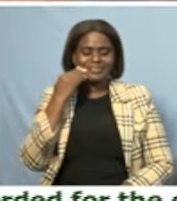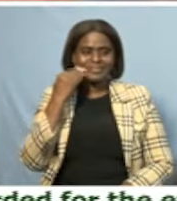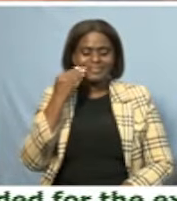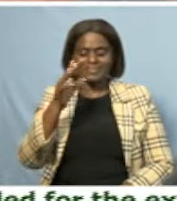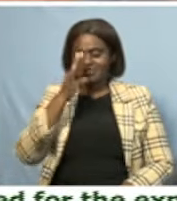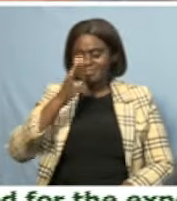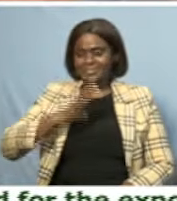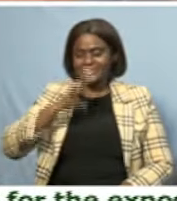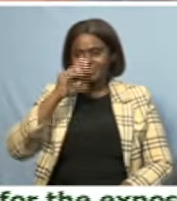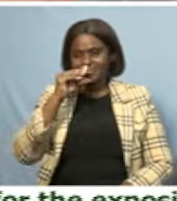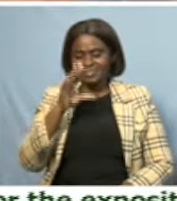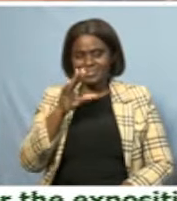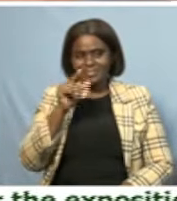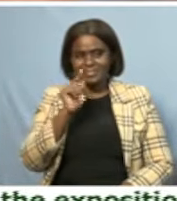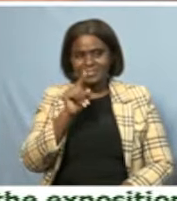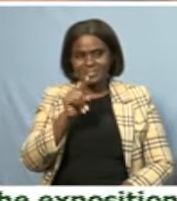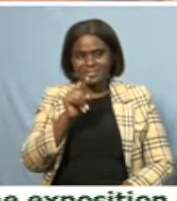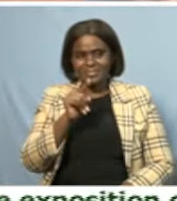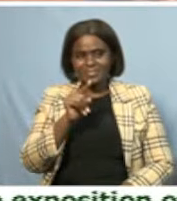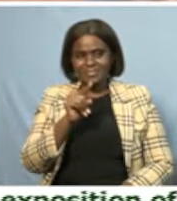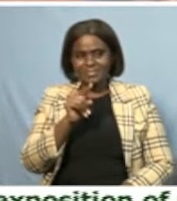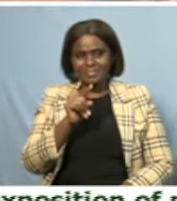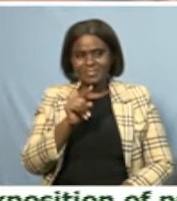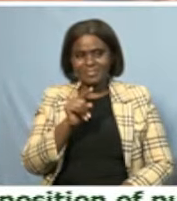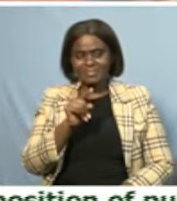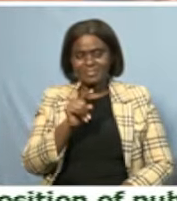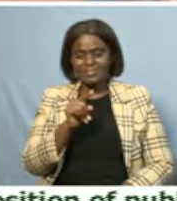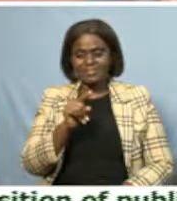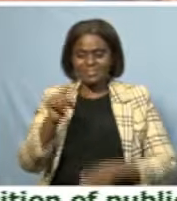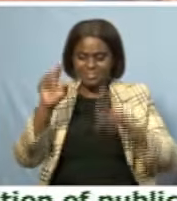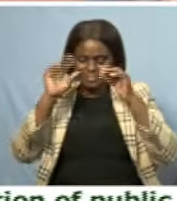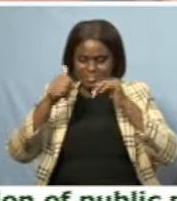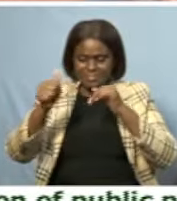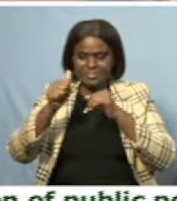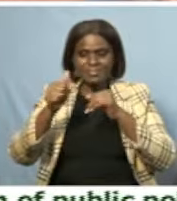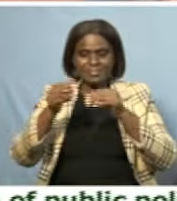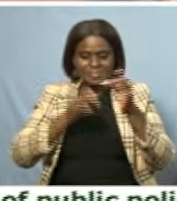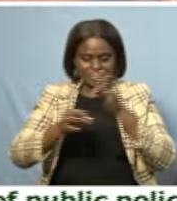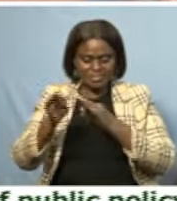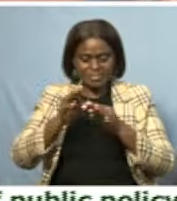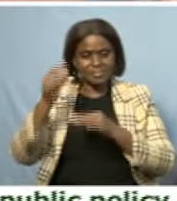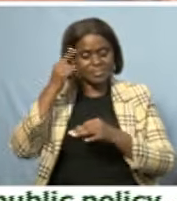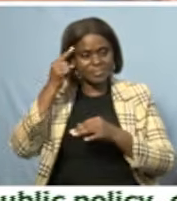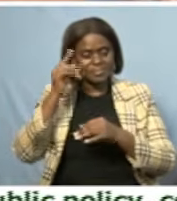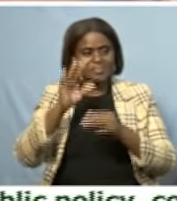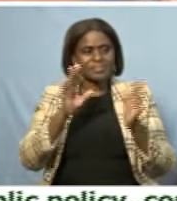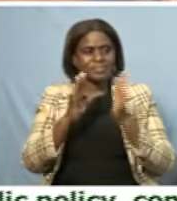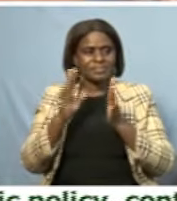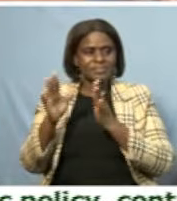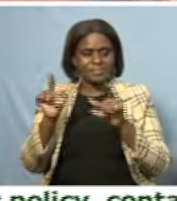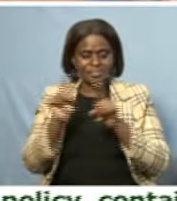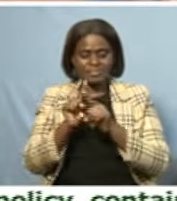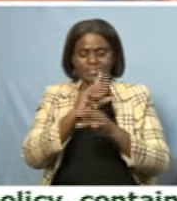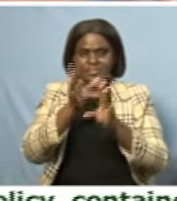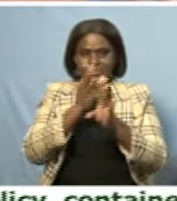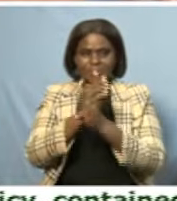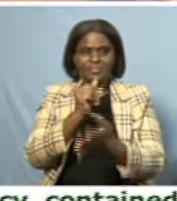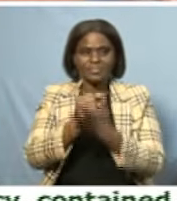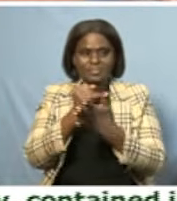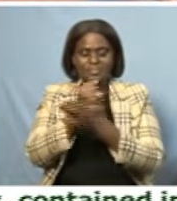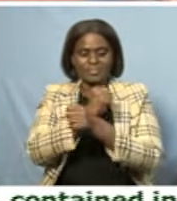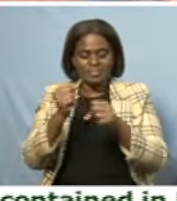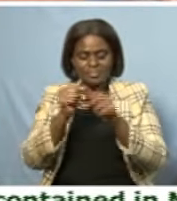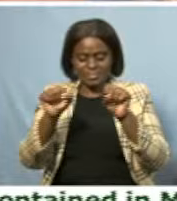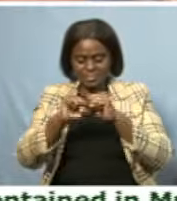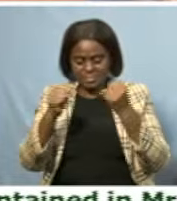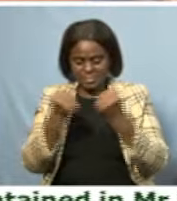Madam Speaker, on pages 3 and 5, the President highlights government interventions aimed at addressing social